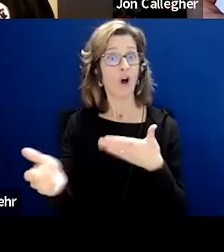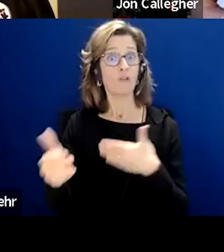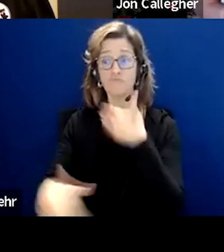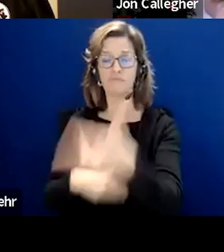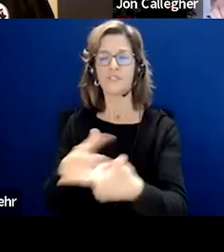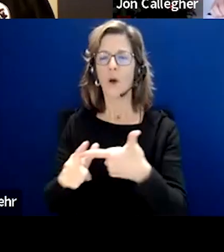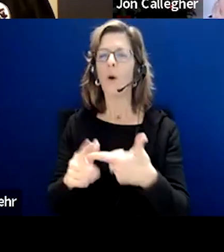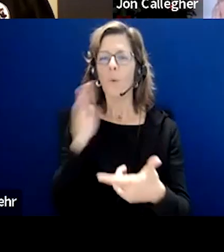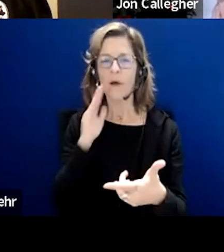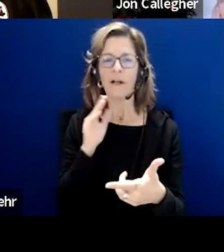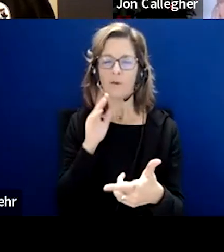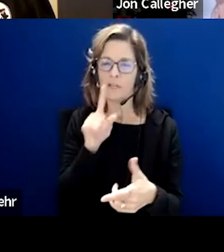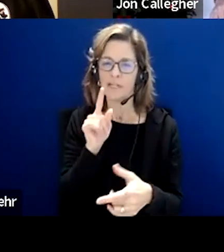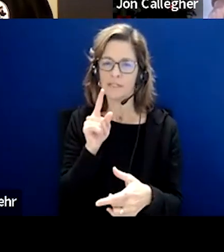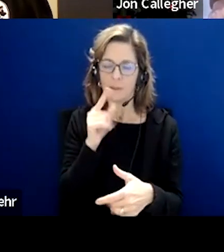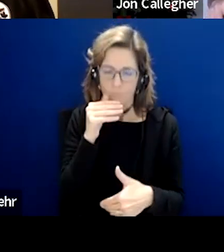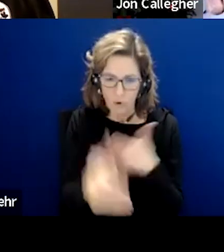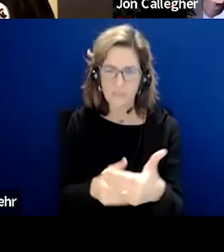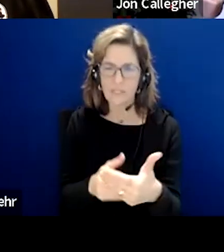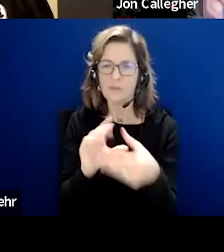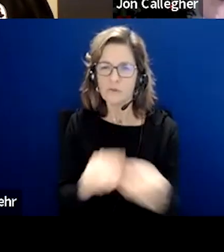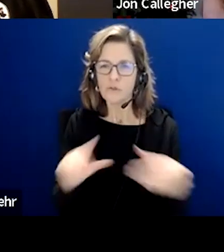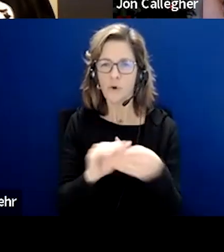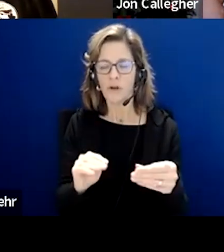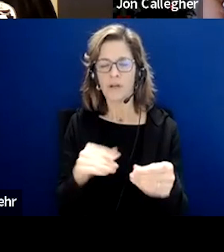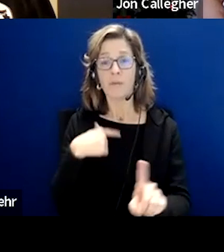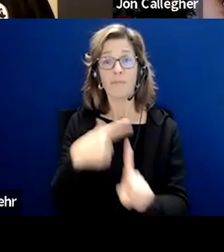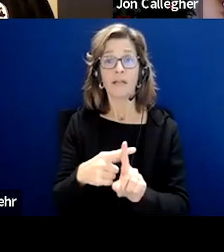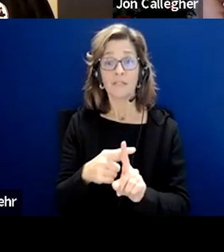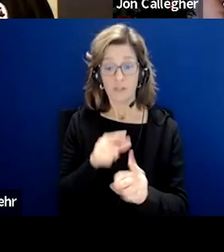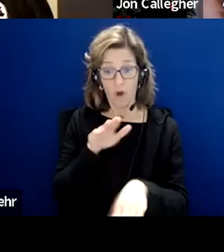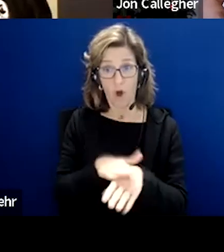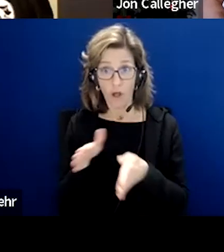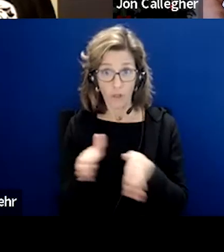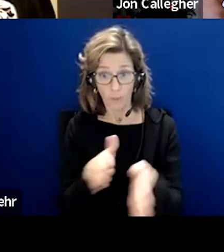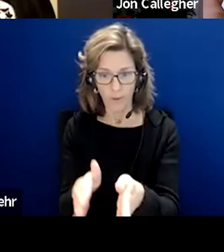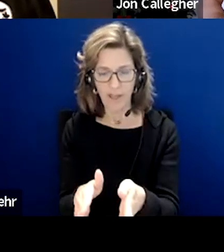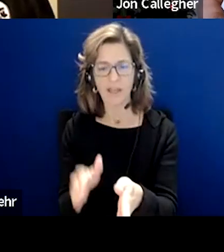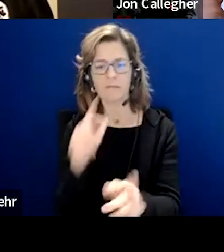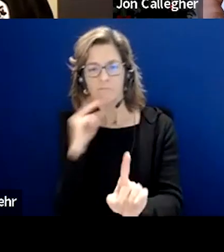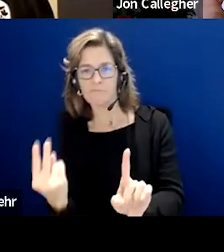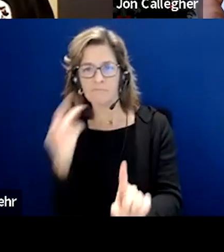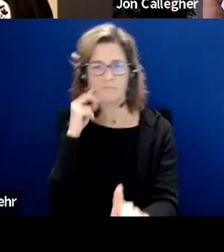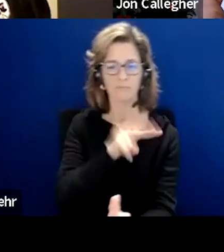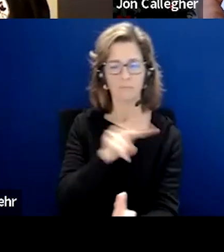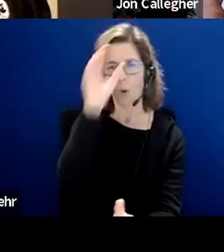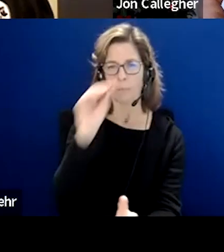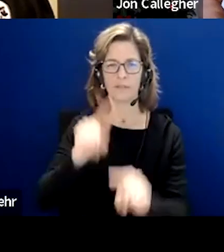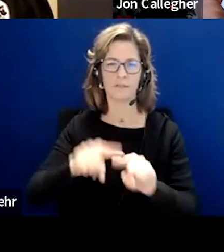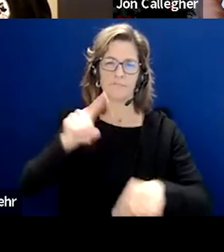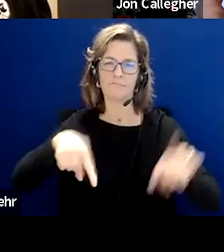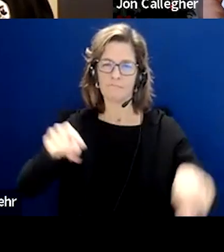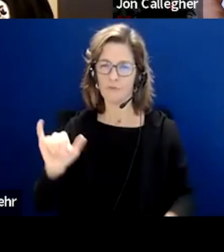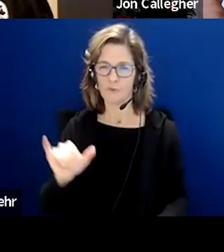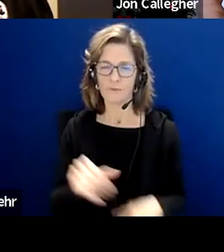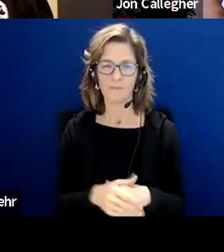varying opinions, throughout that. Great. And thanks, Paul. And Ben, how about you? Why